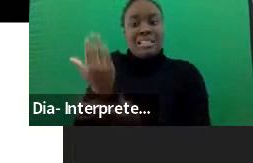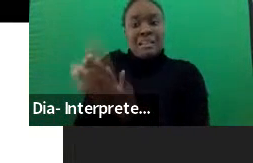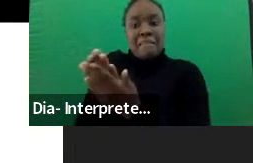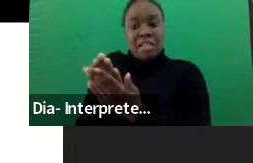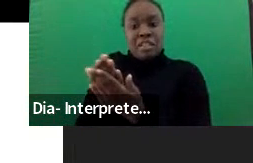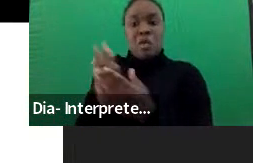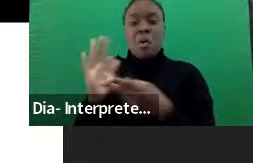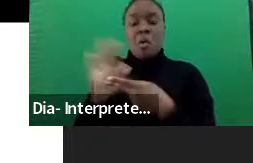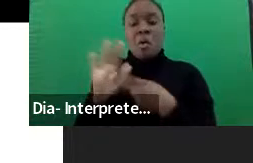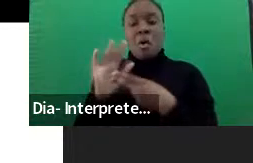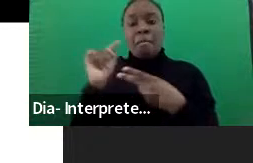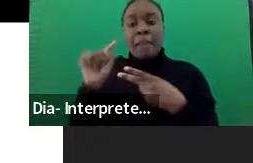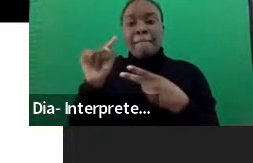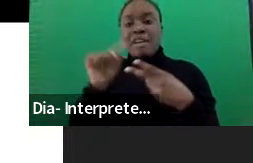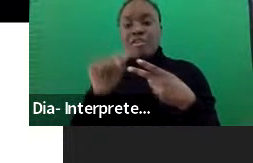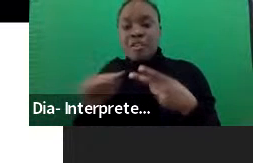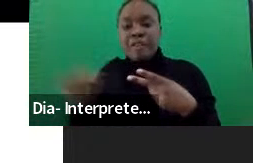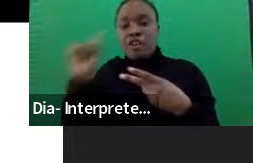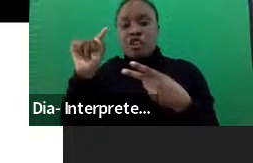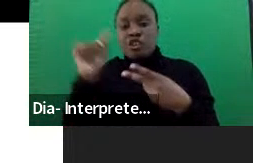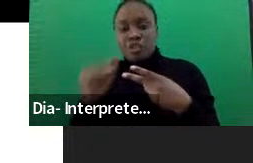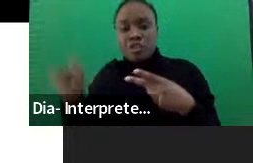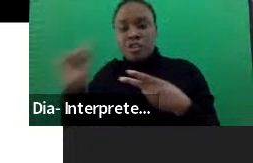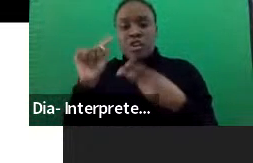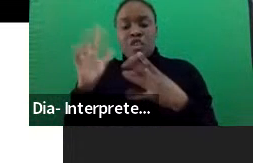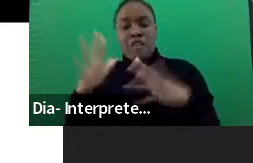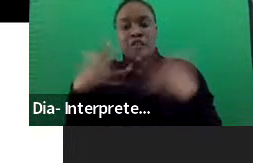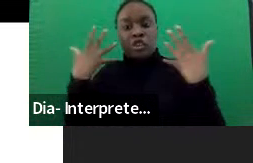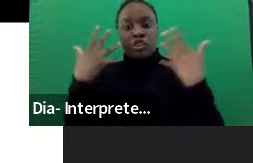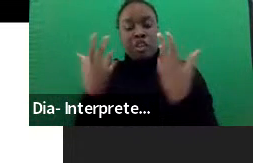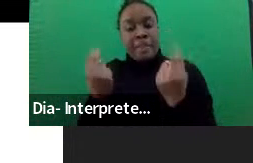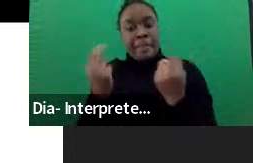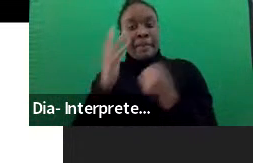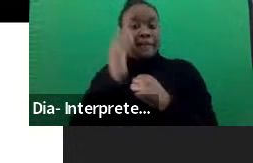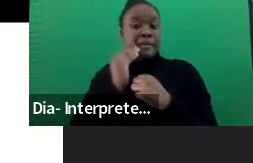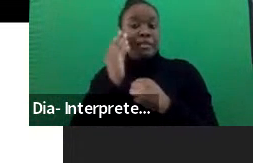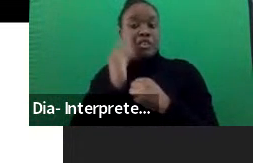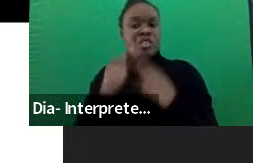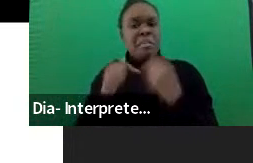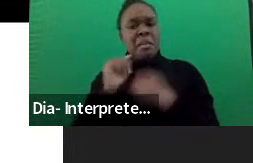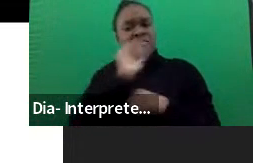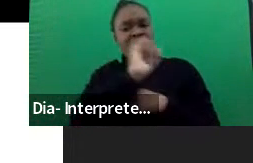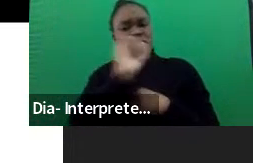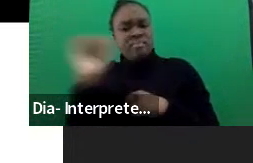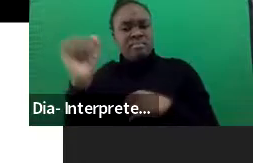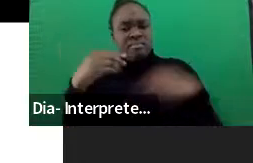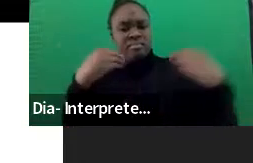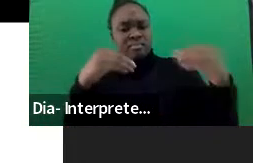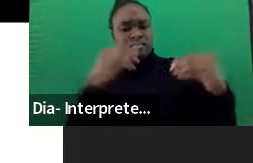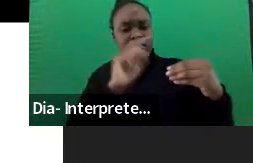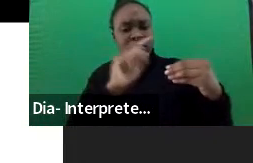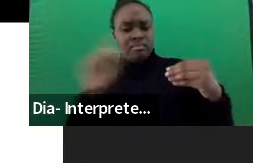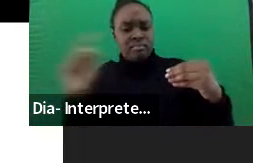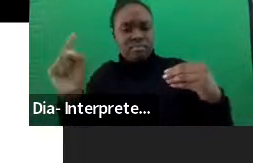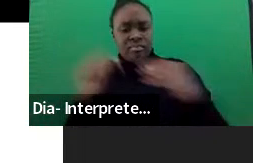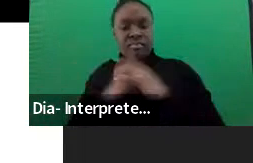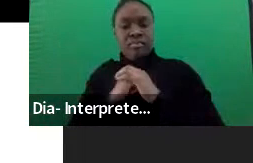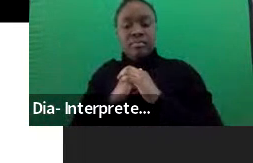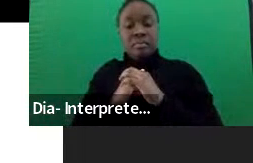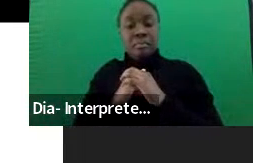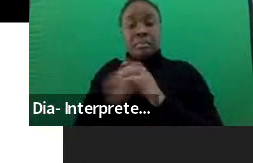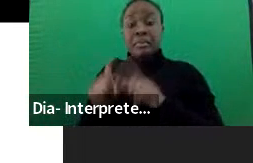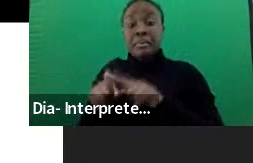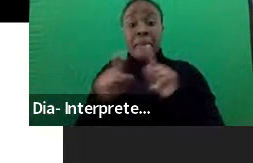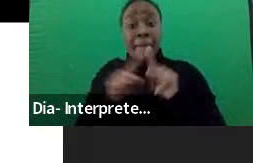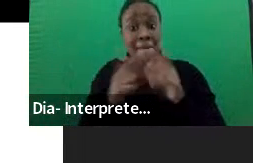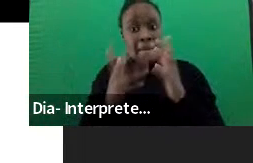refresh the new information regarding their entities. You'll have also noted from